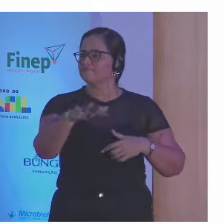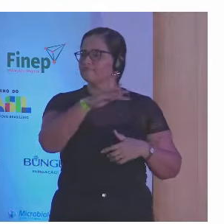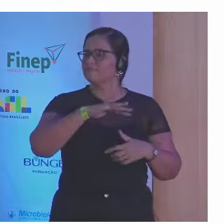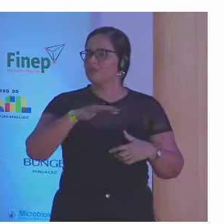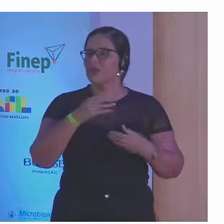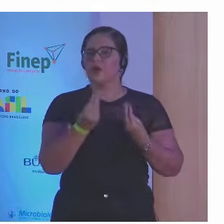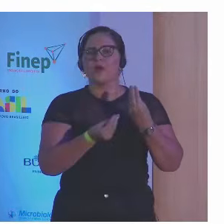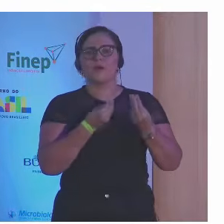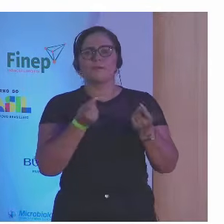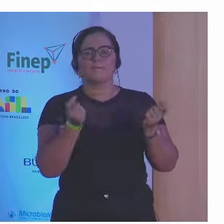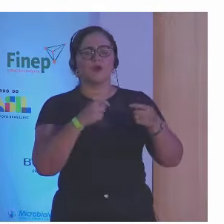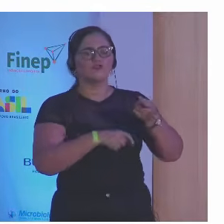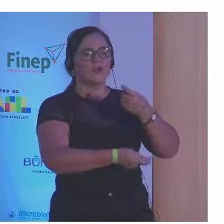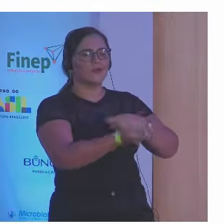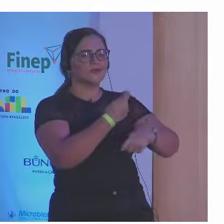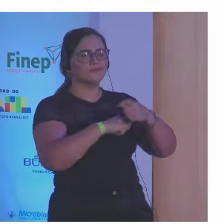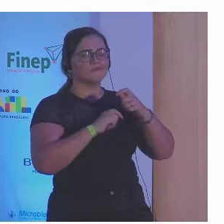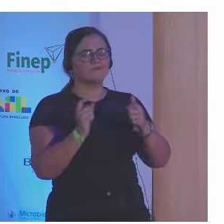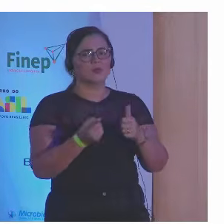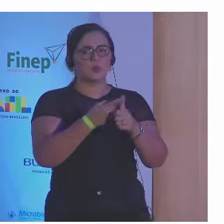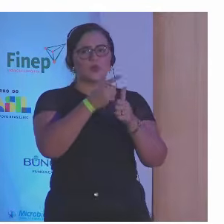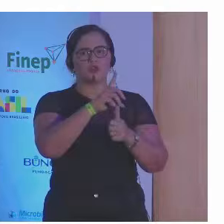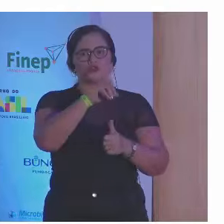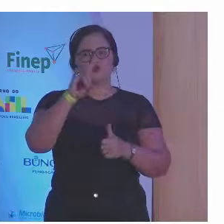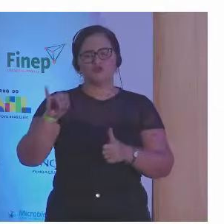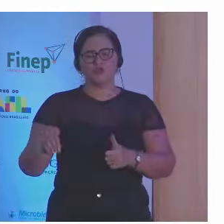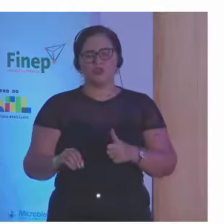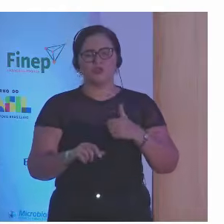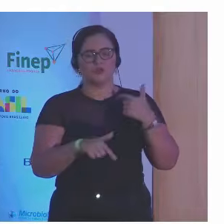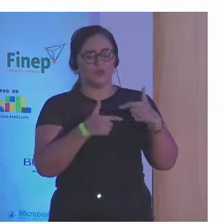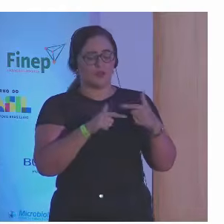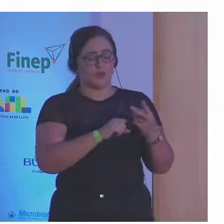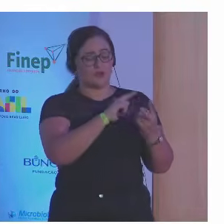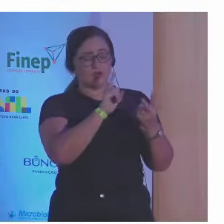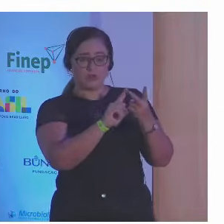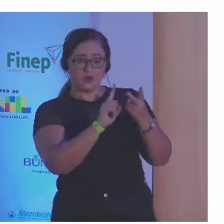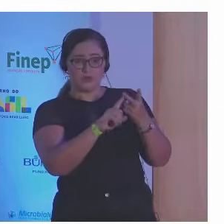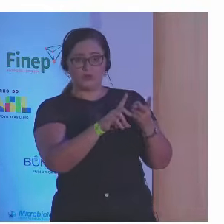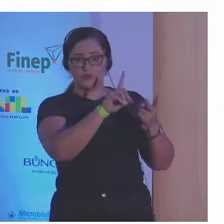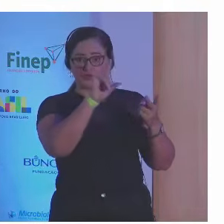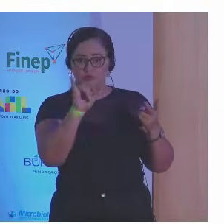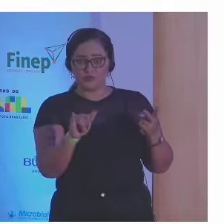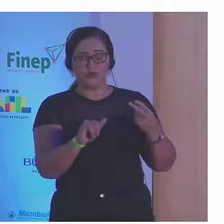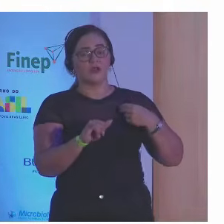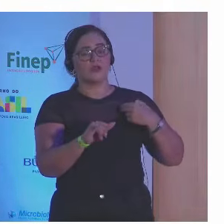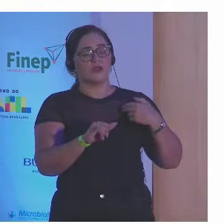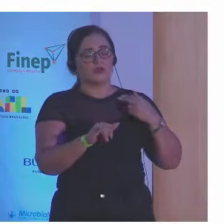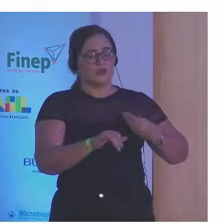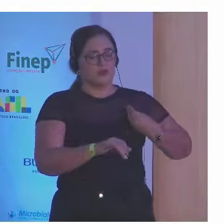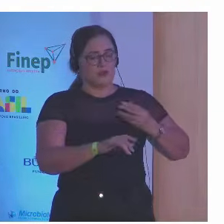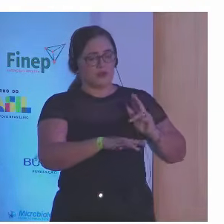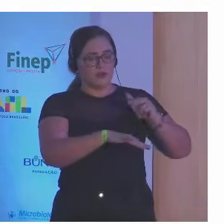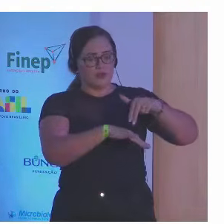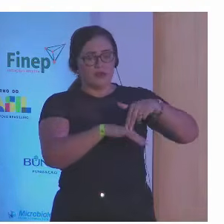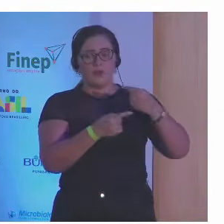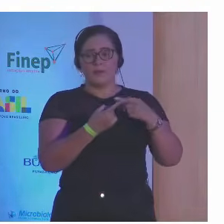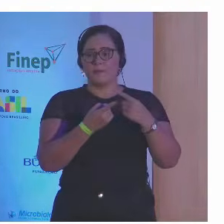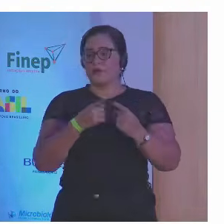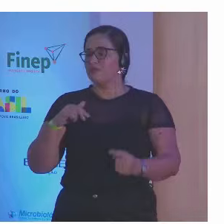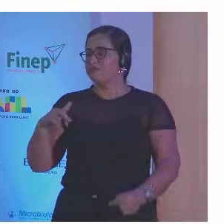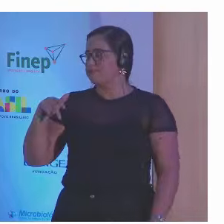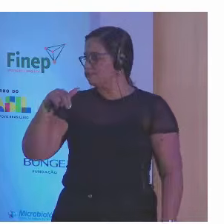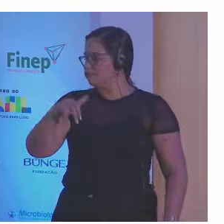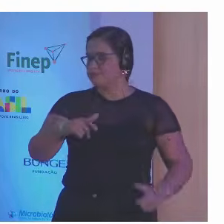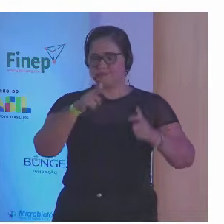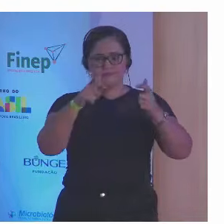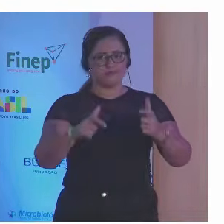And it was my first day. And the second day, I was there because I was working in Toulouse. In Toulouse, you don't have the sea. I mean, you have to